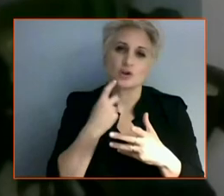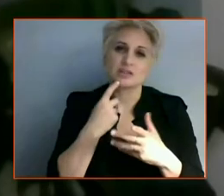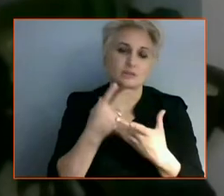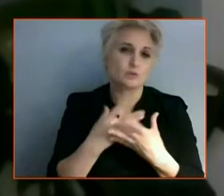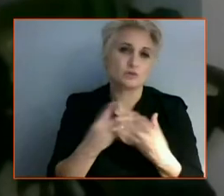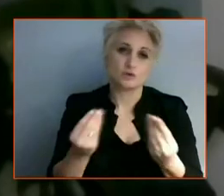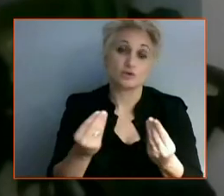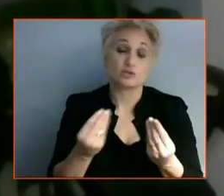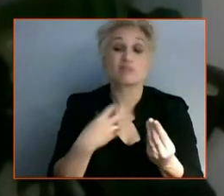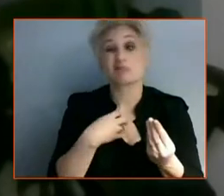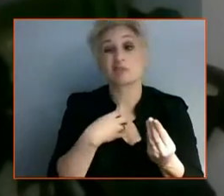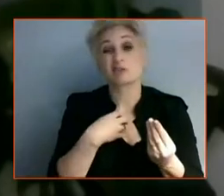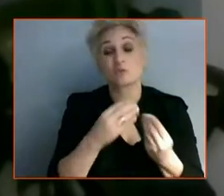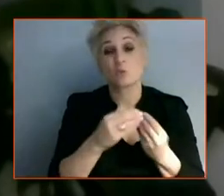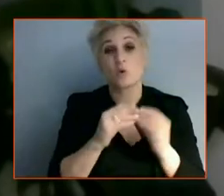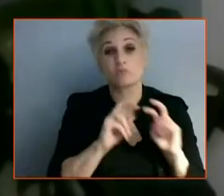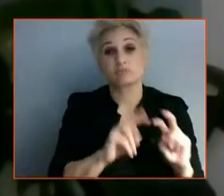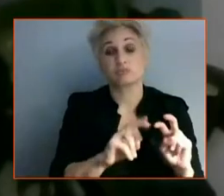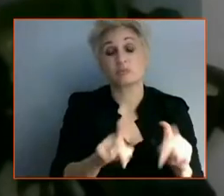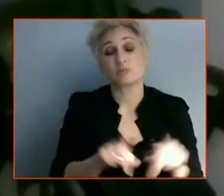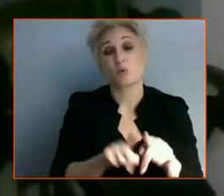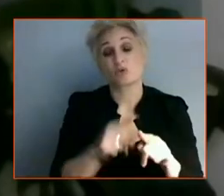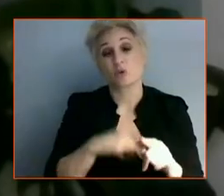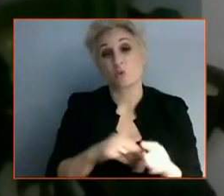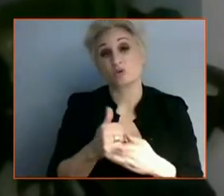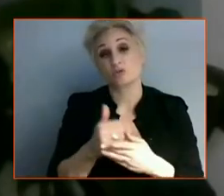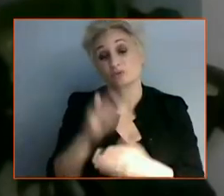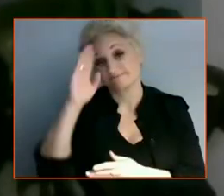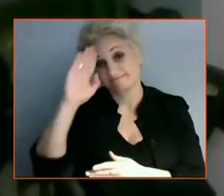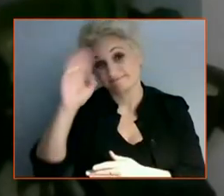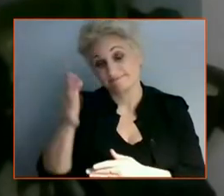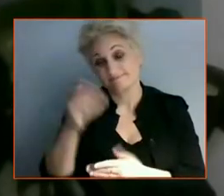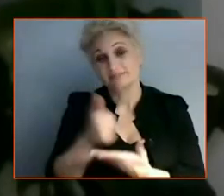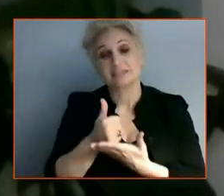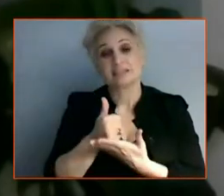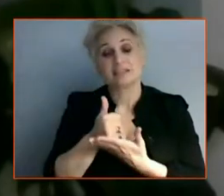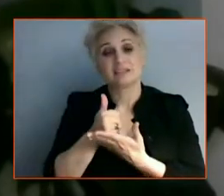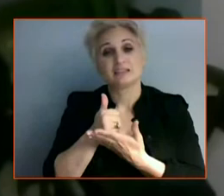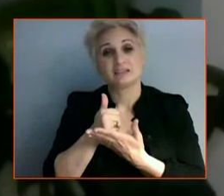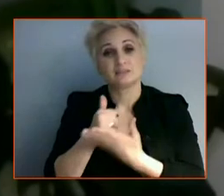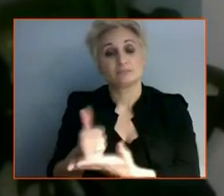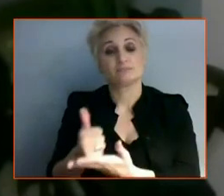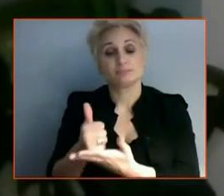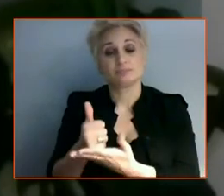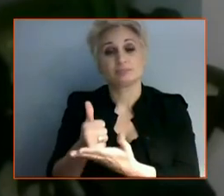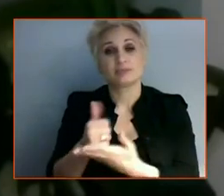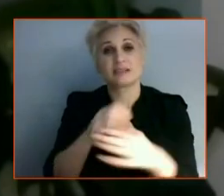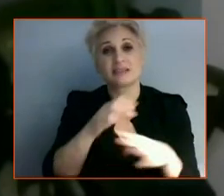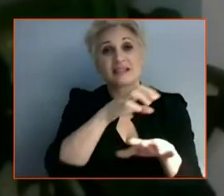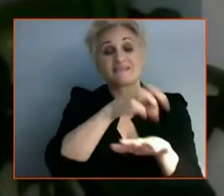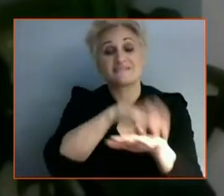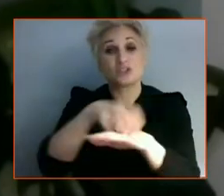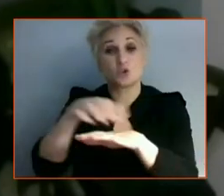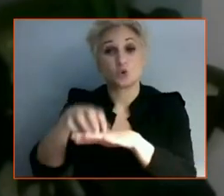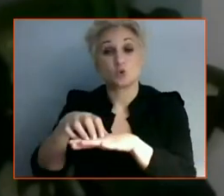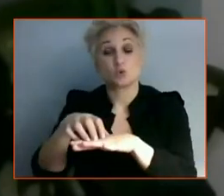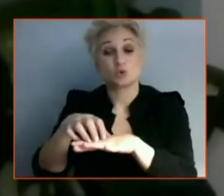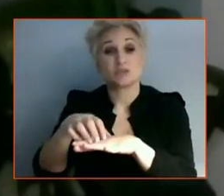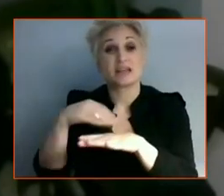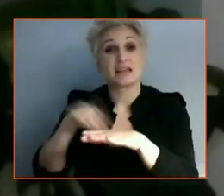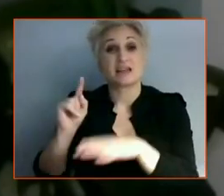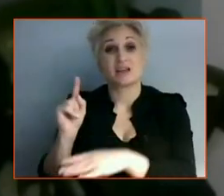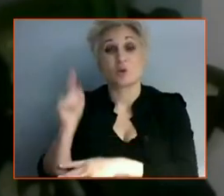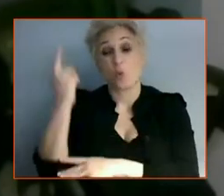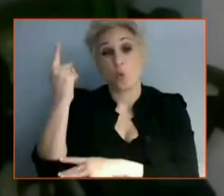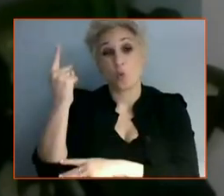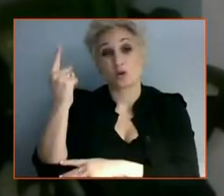investigating. But on this, I want to totoko the mahi of particularly Save Our Venues, operating mostly out of Tāmaki Makaurau, and the work that they have